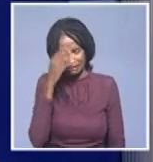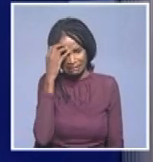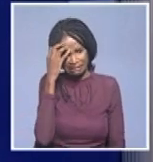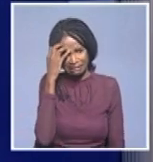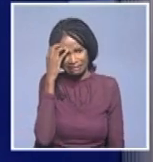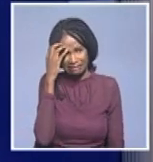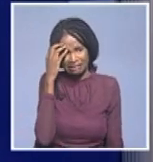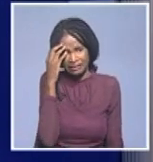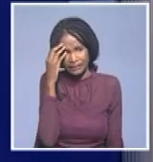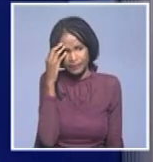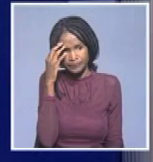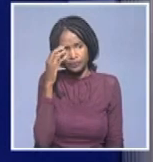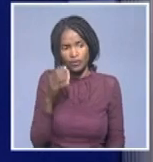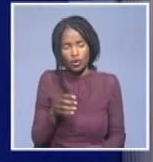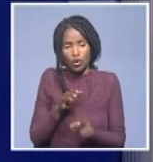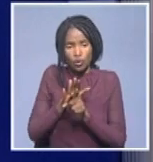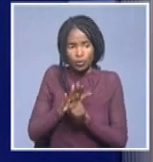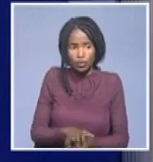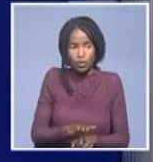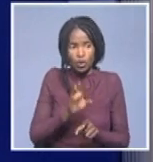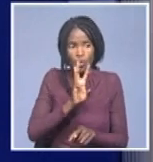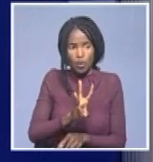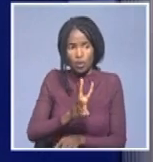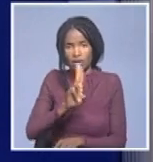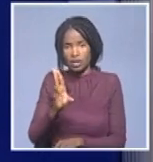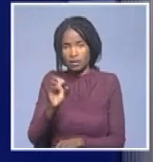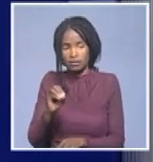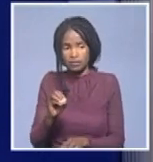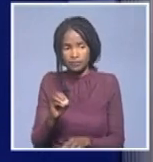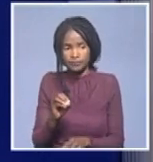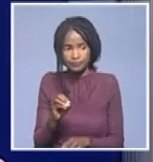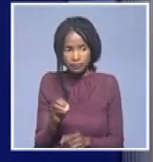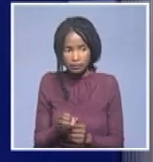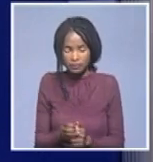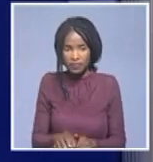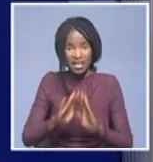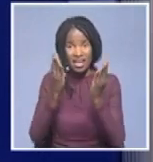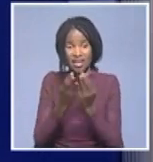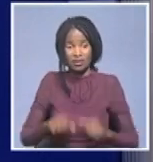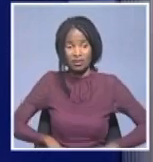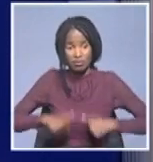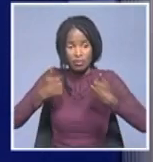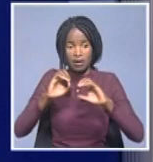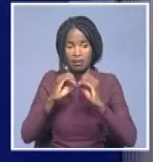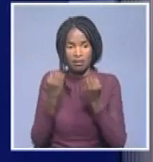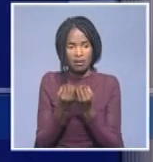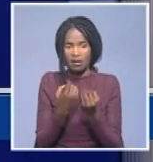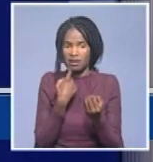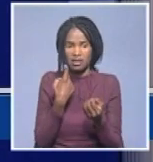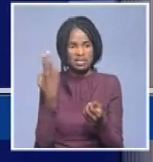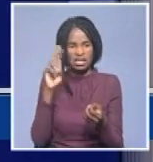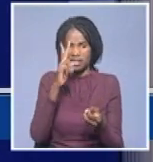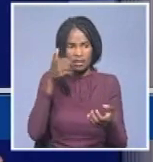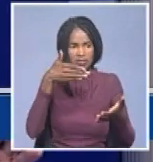We rely on WHO advice, and so far WHO has not declared a ban on